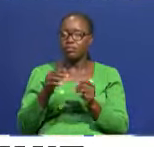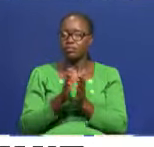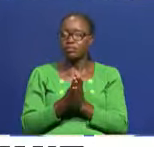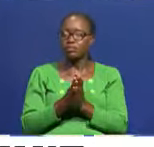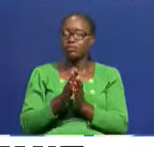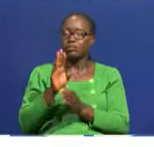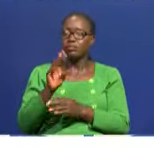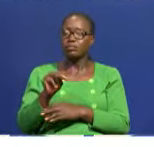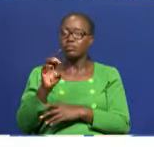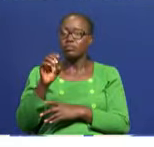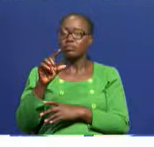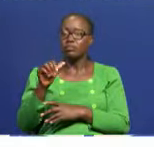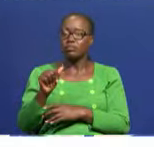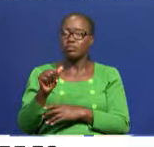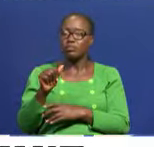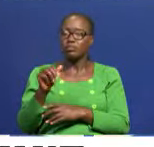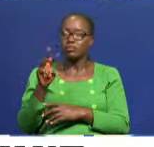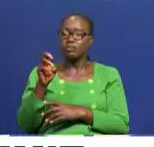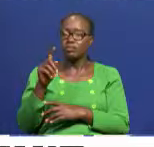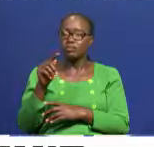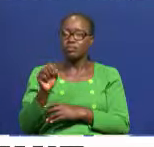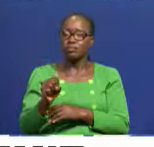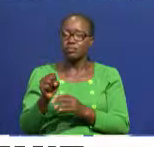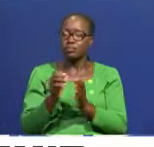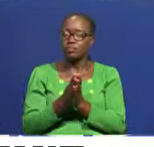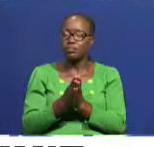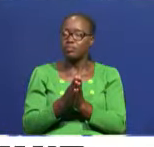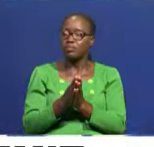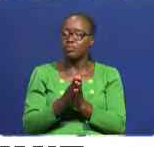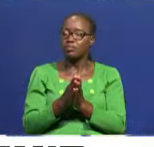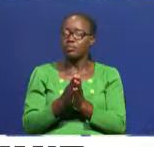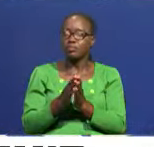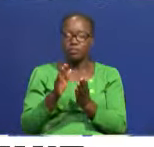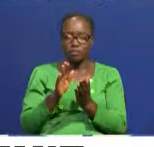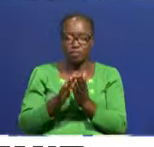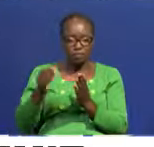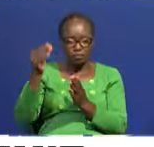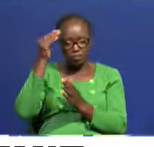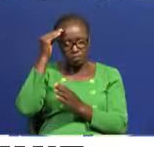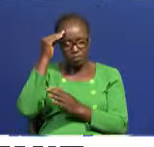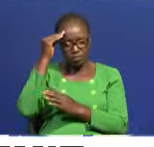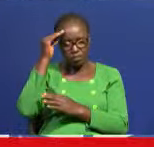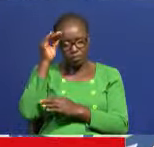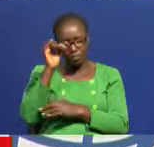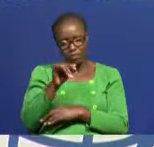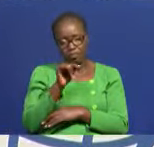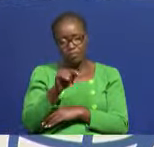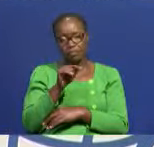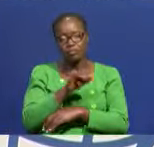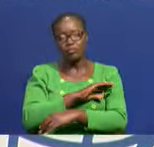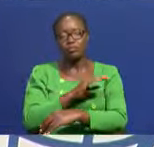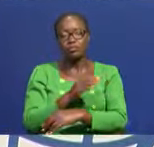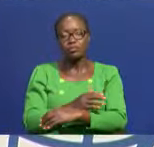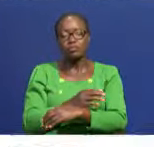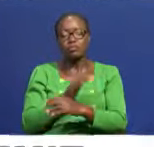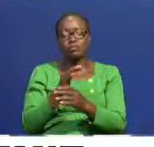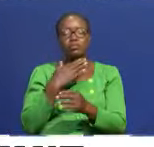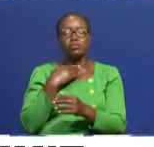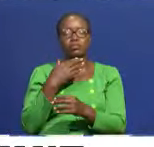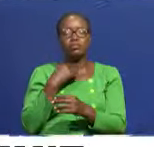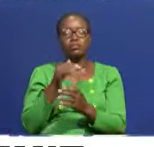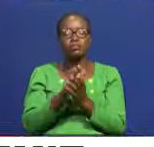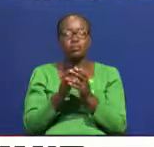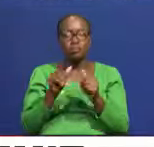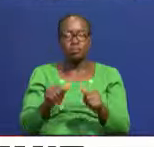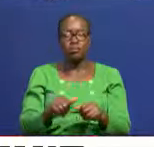from our diverse renewable energy sources, realizing this capacity demands